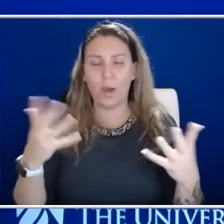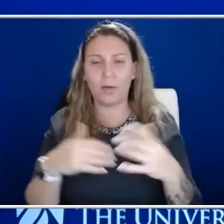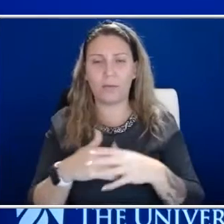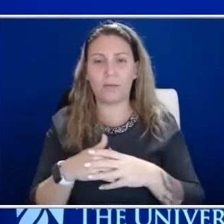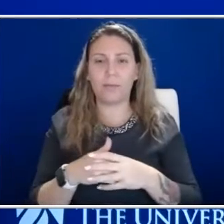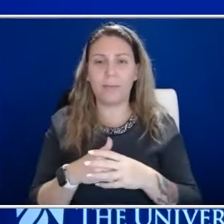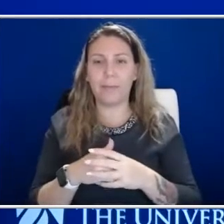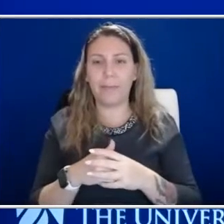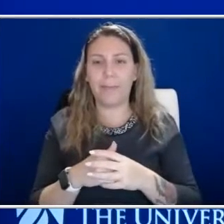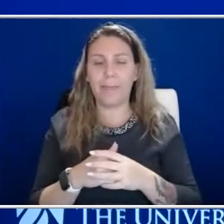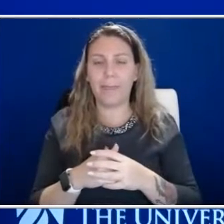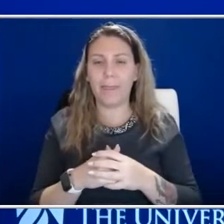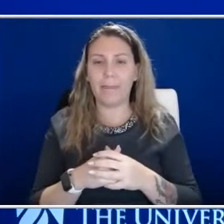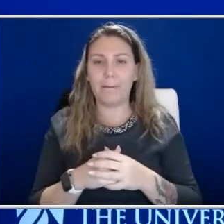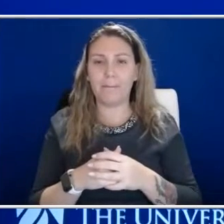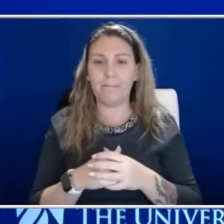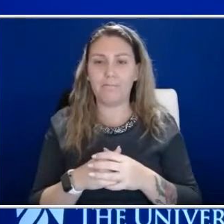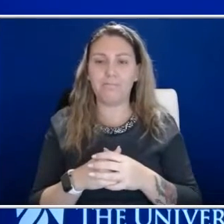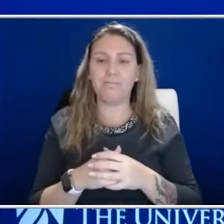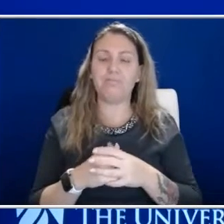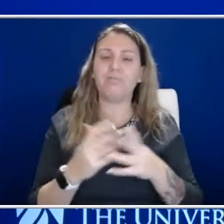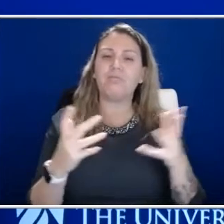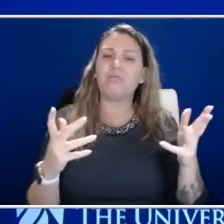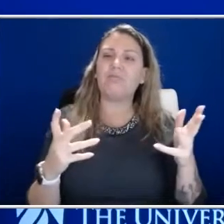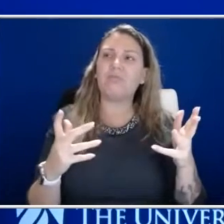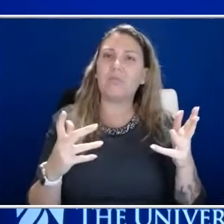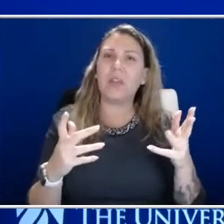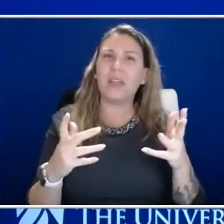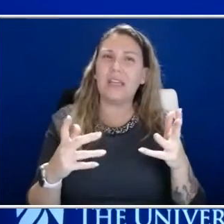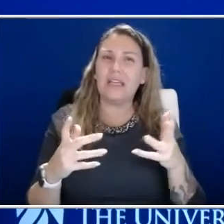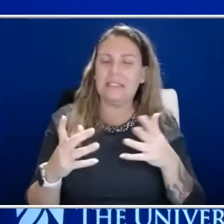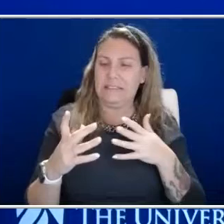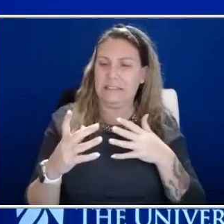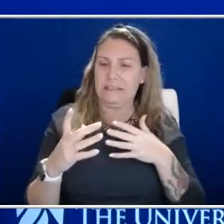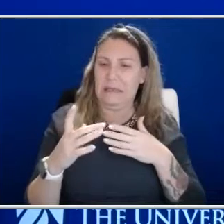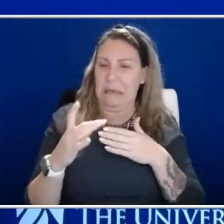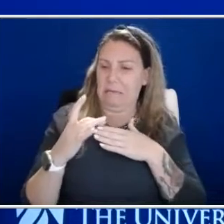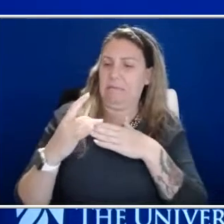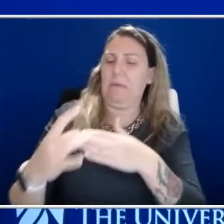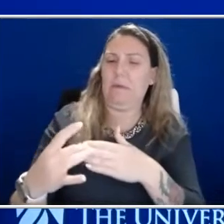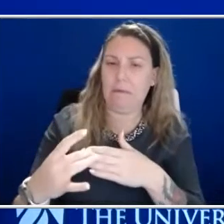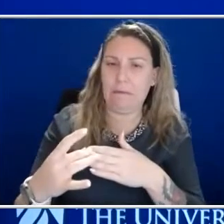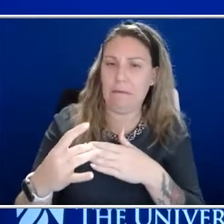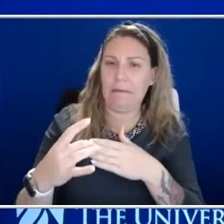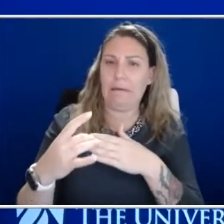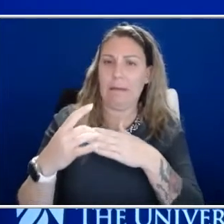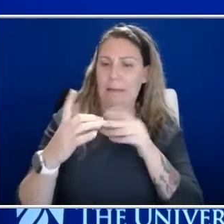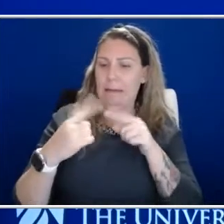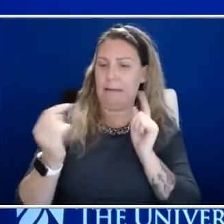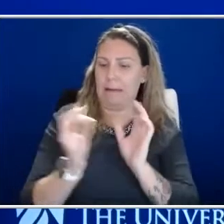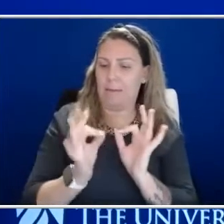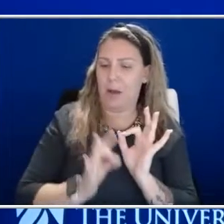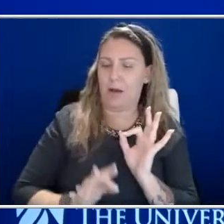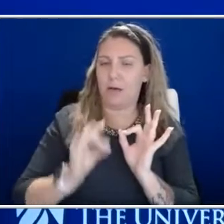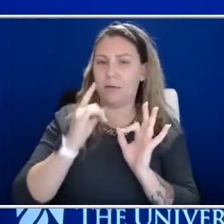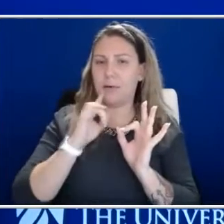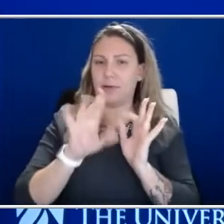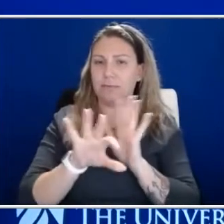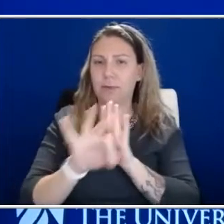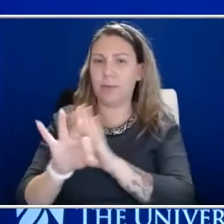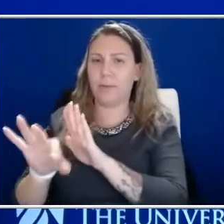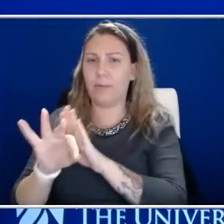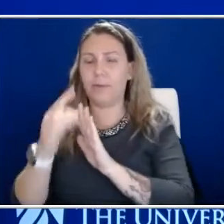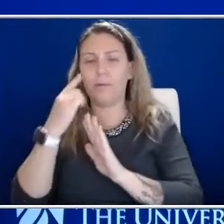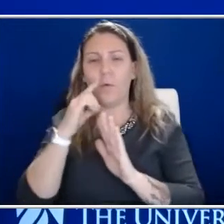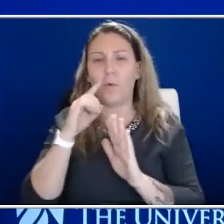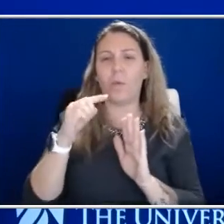driving of antibiotic selection or selection for those organisms now that are resistant to those